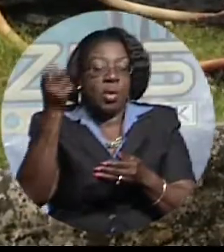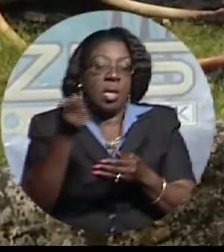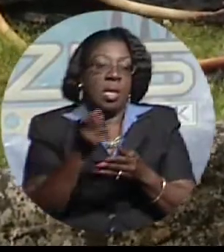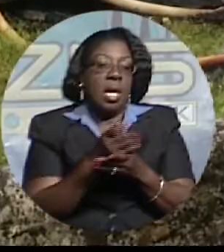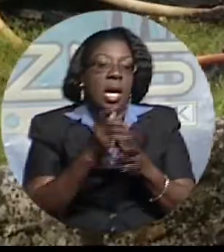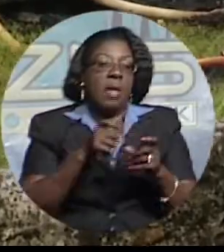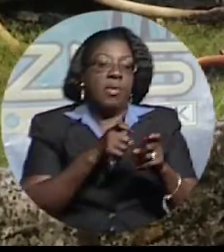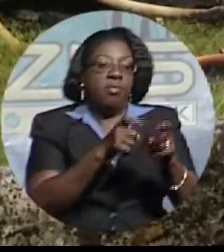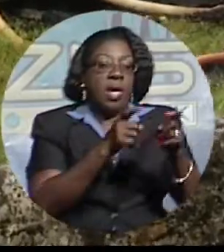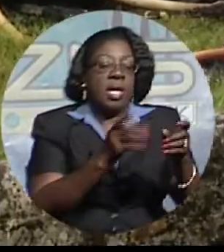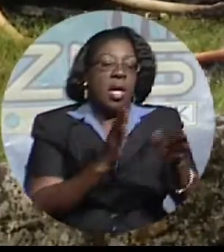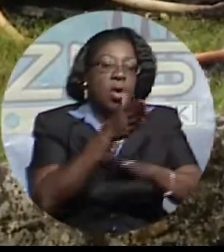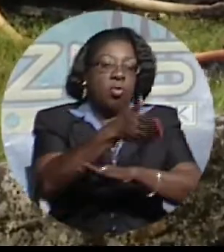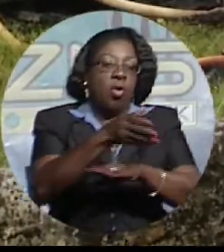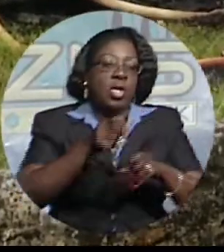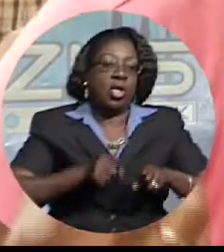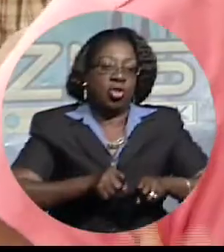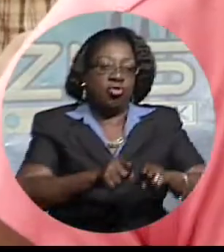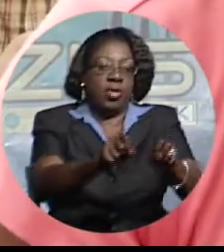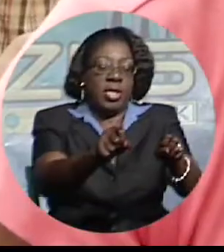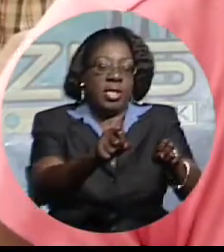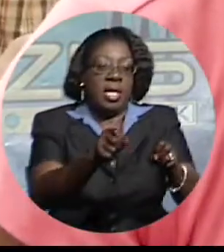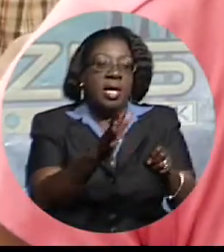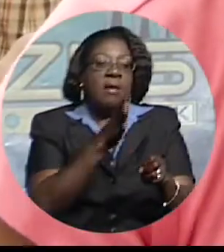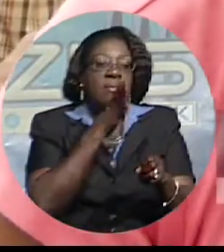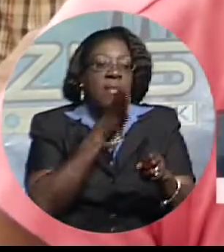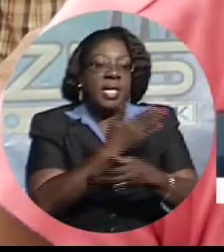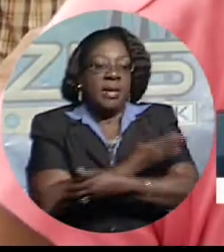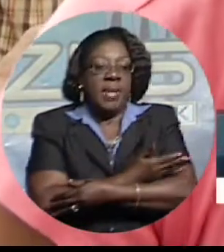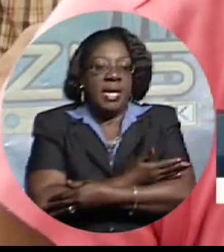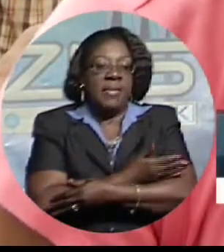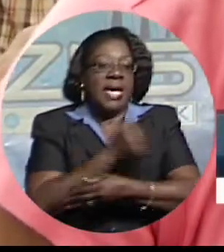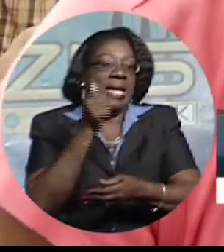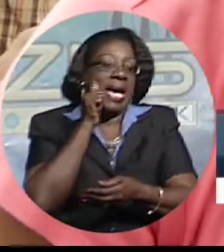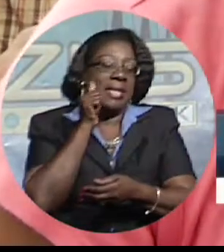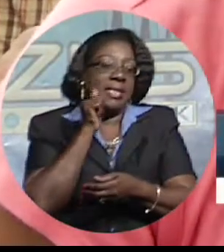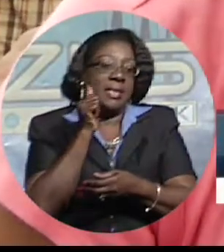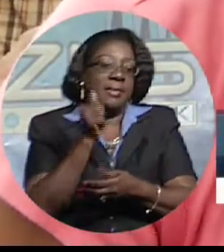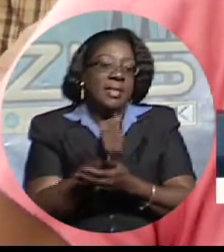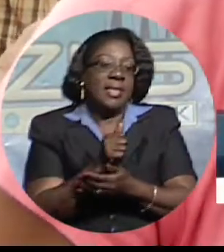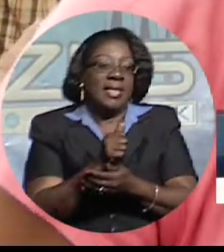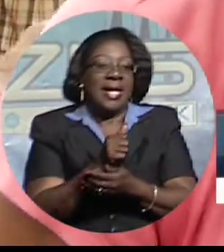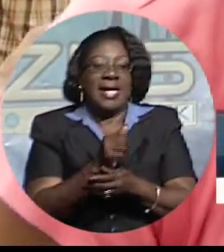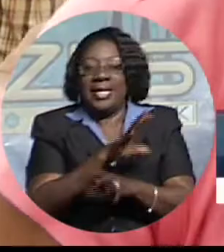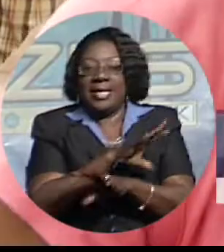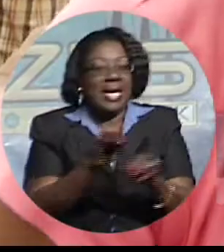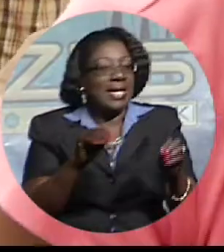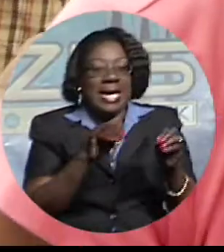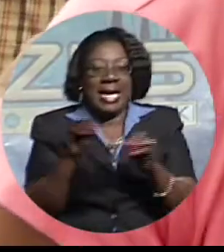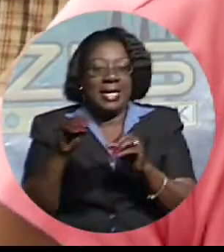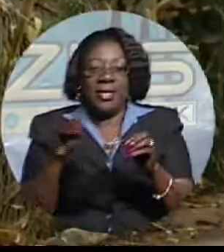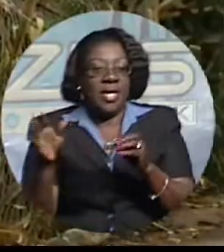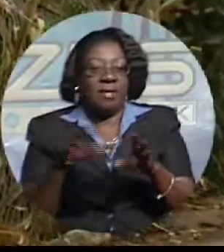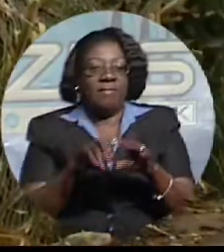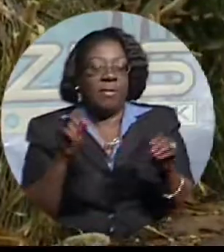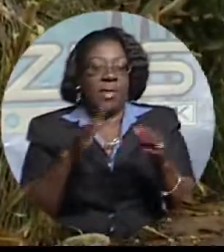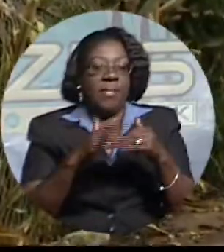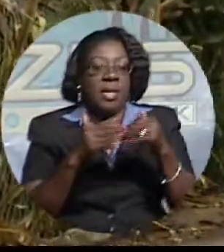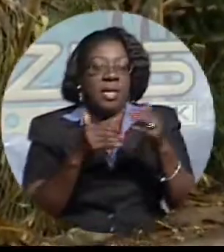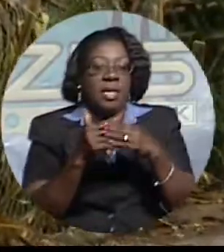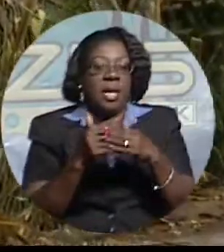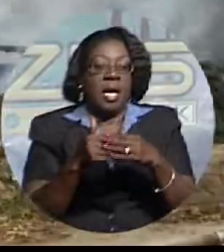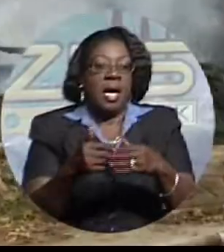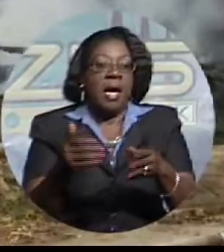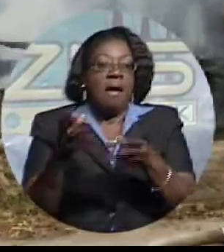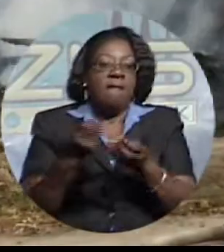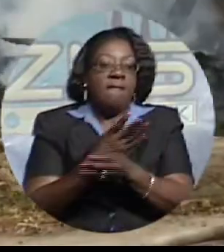smoke, and we ran across the road, me, mommy, the baby, and Annie Joe. But I didn't have a chance to get anything. Fire,